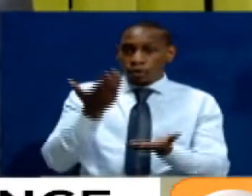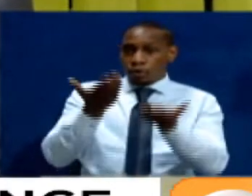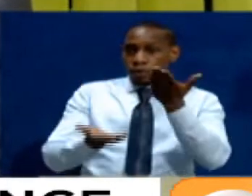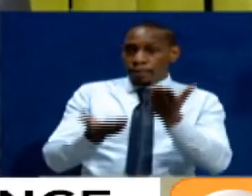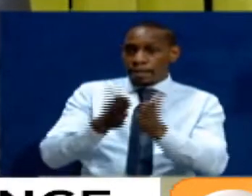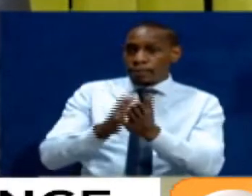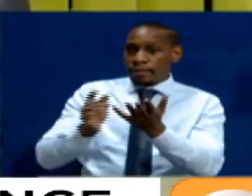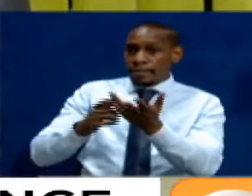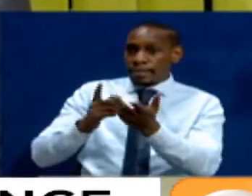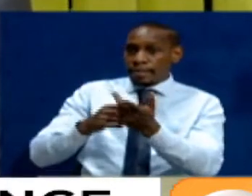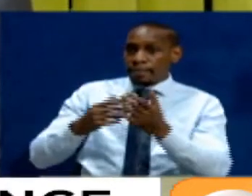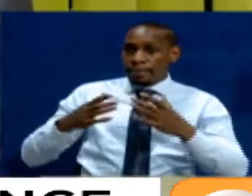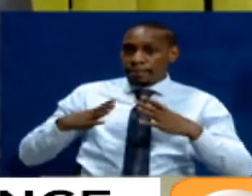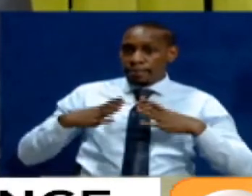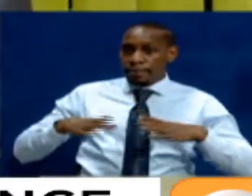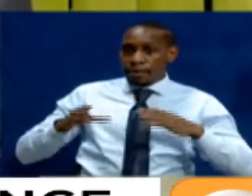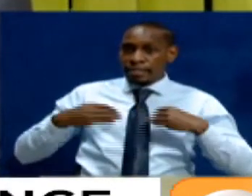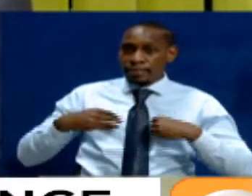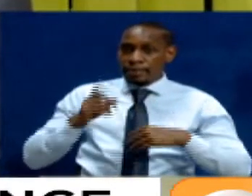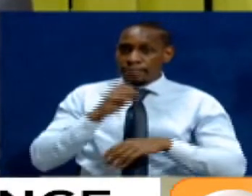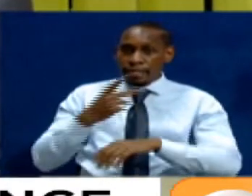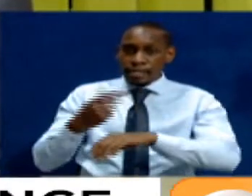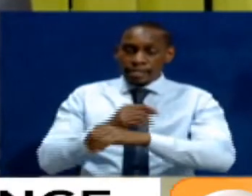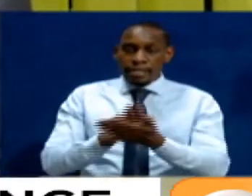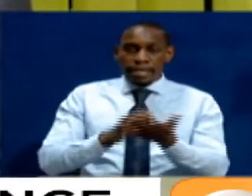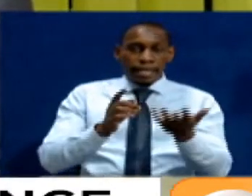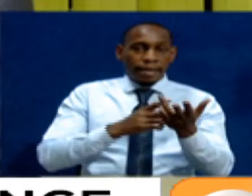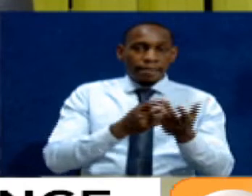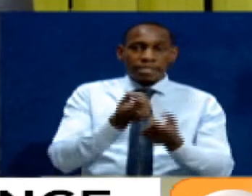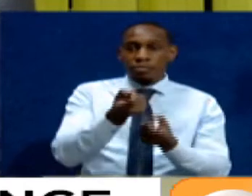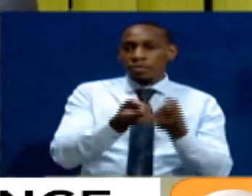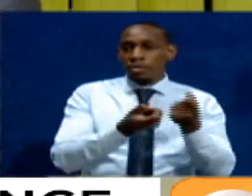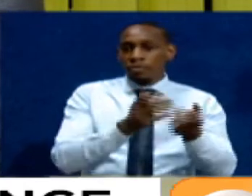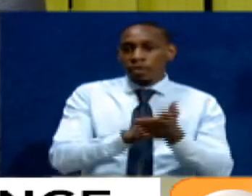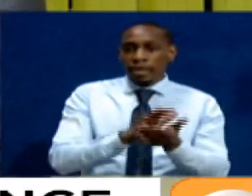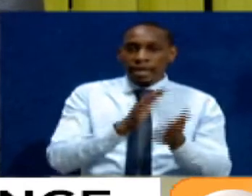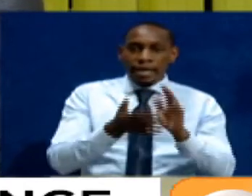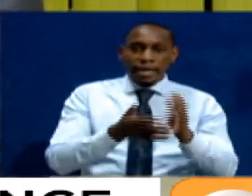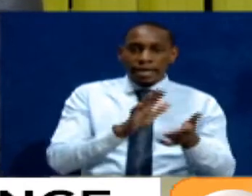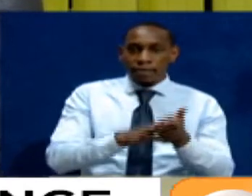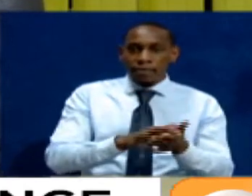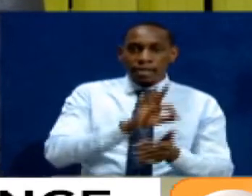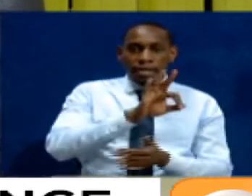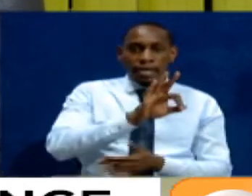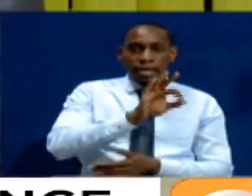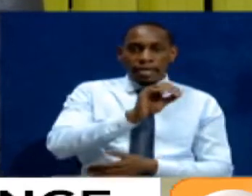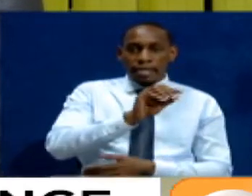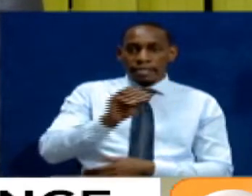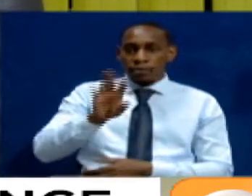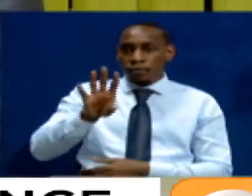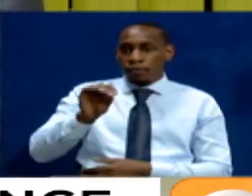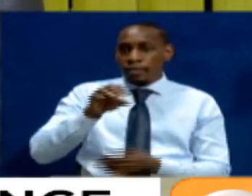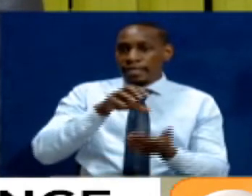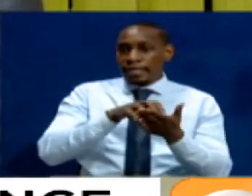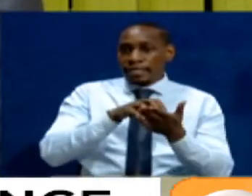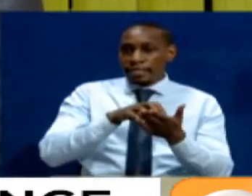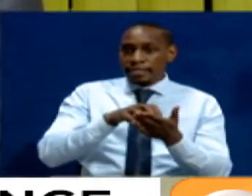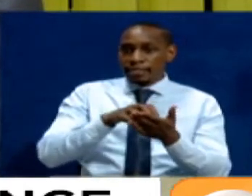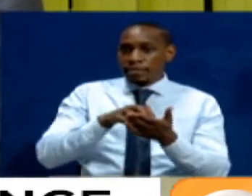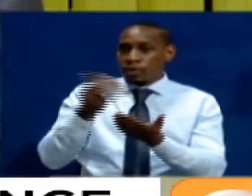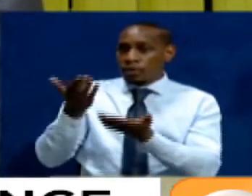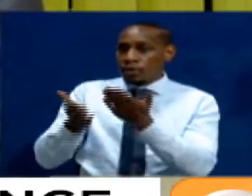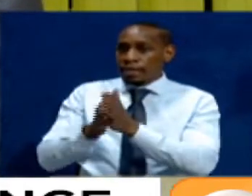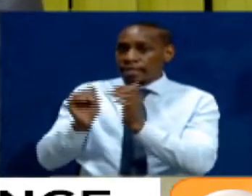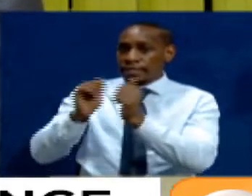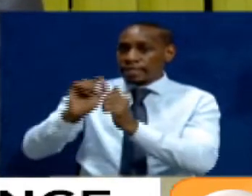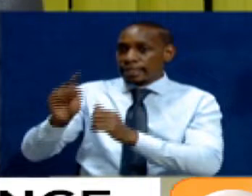vis-a-vis the number of people vaccinated, the numbers are low. We're talking about maybe about 30, 40 cases out of